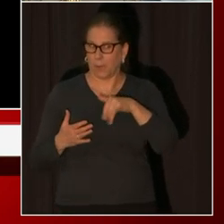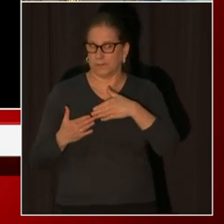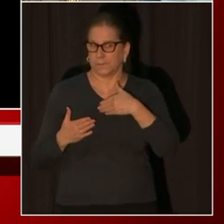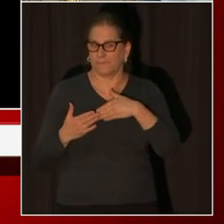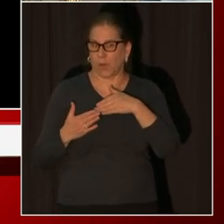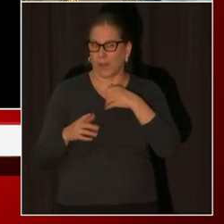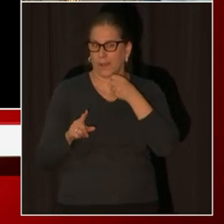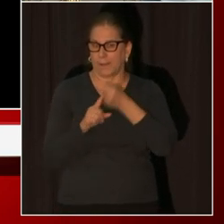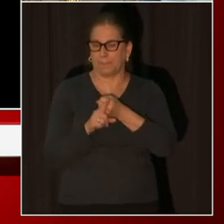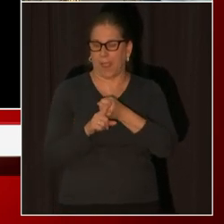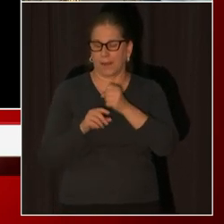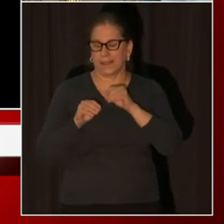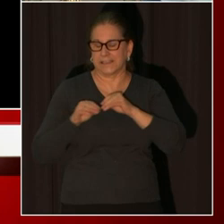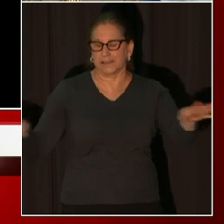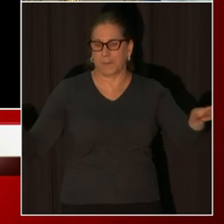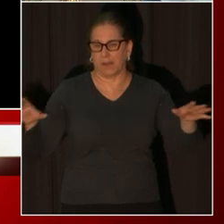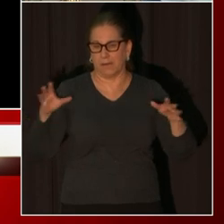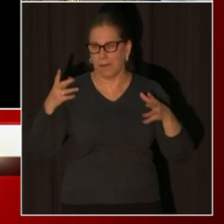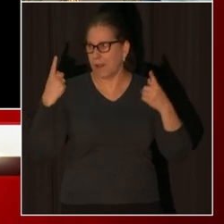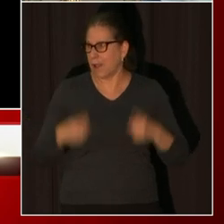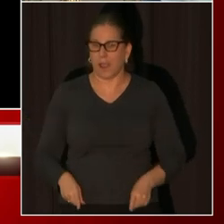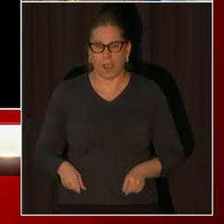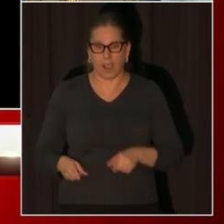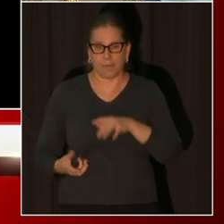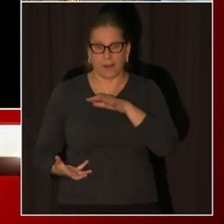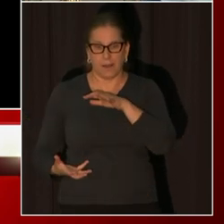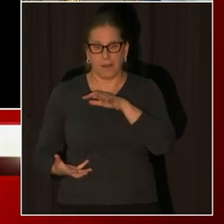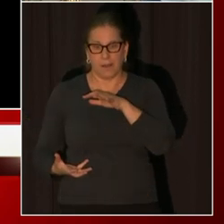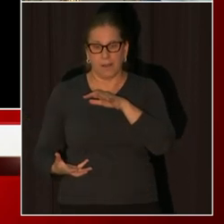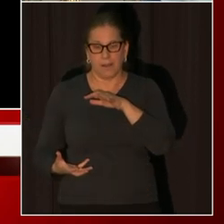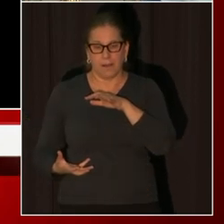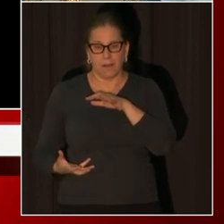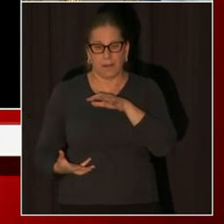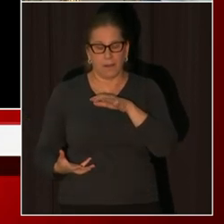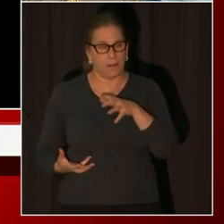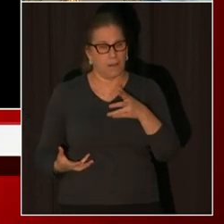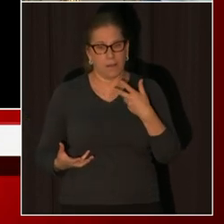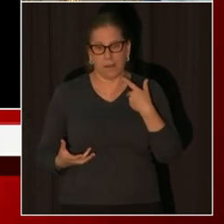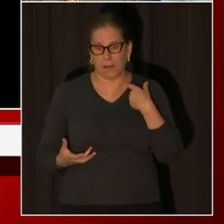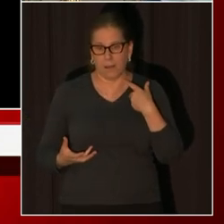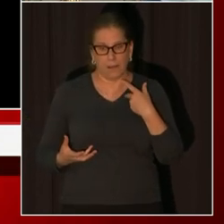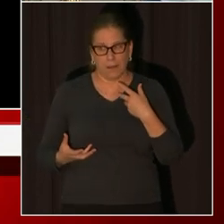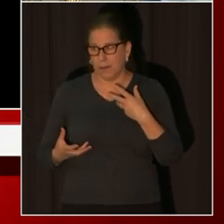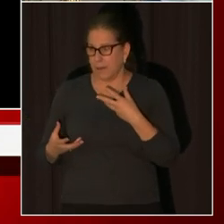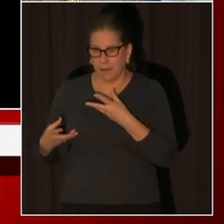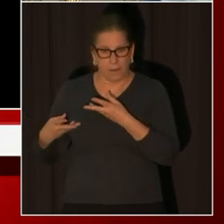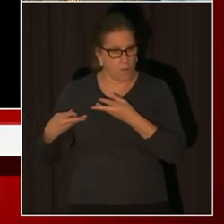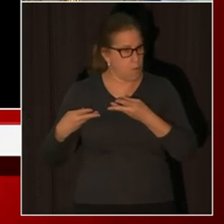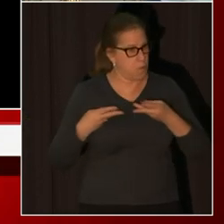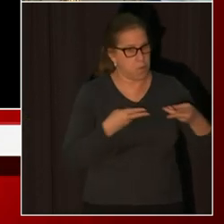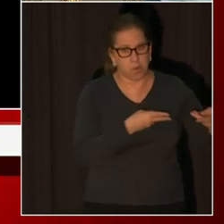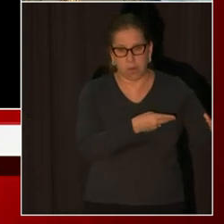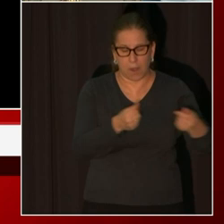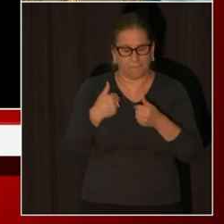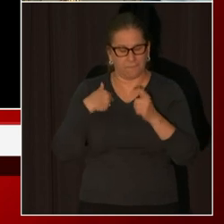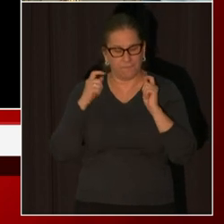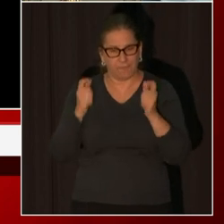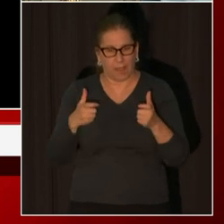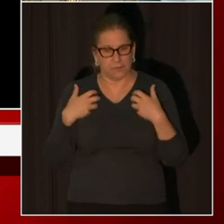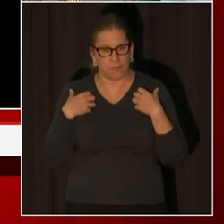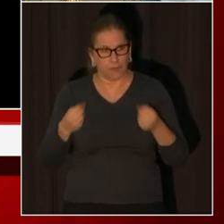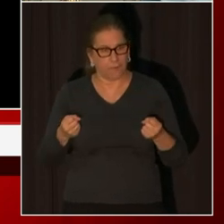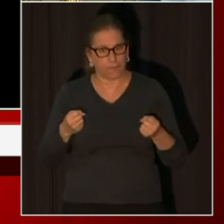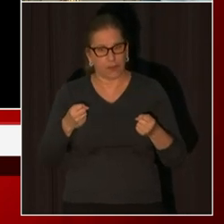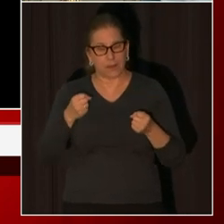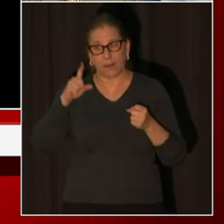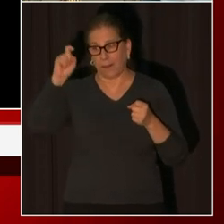already achieved a very fast recovery from a federal government shutdown. We continue to attract people and